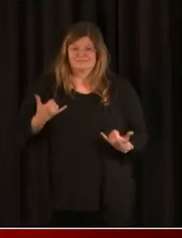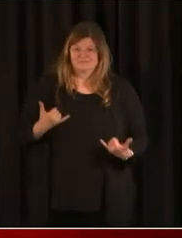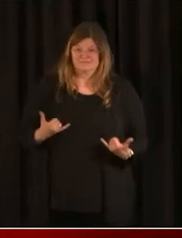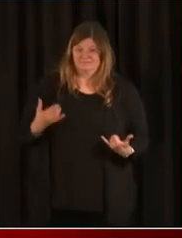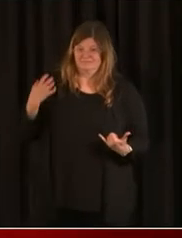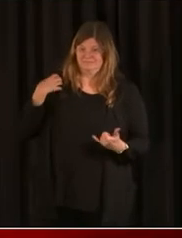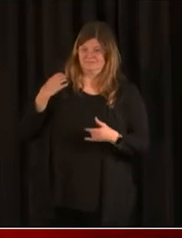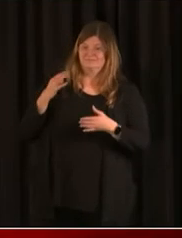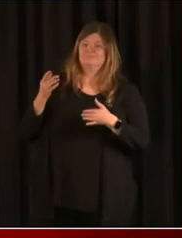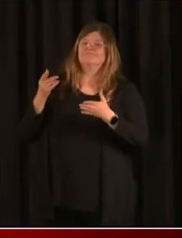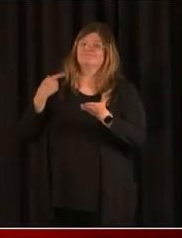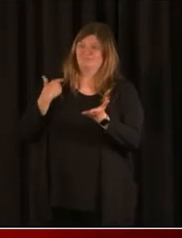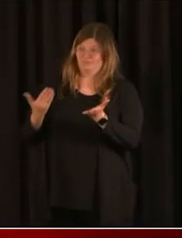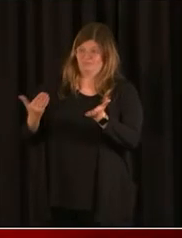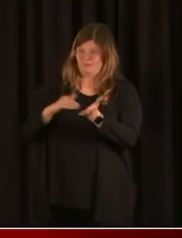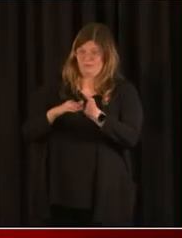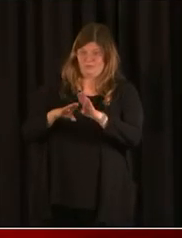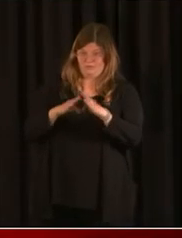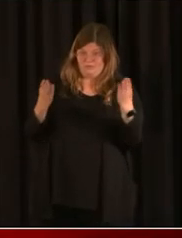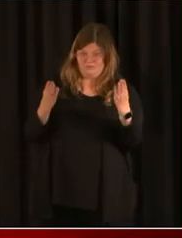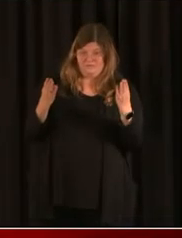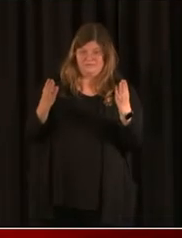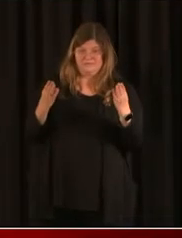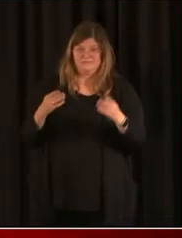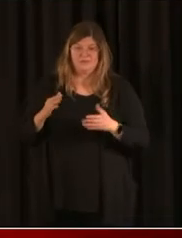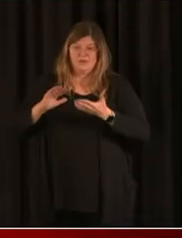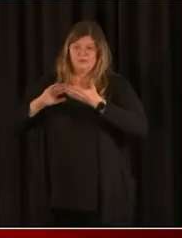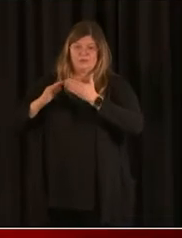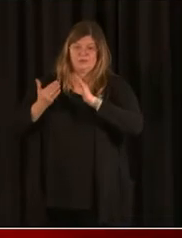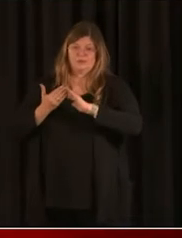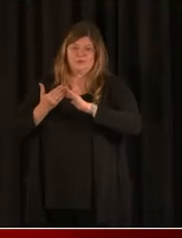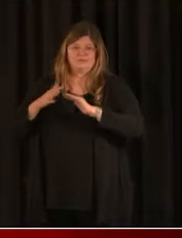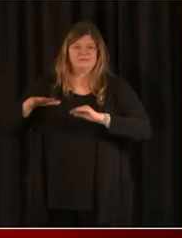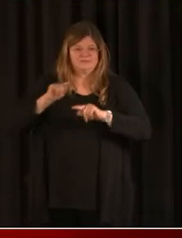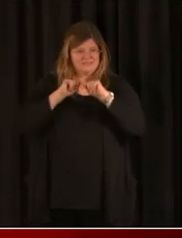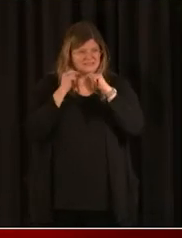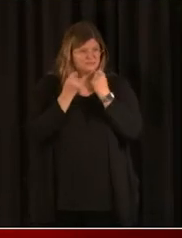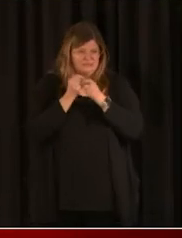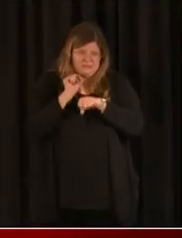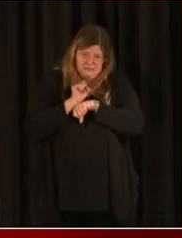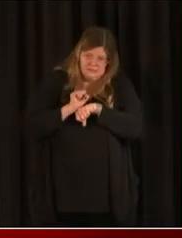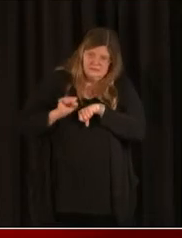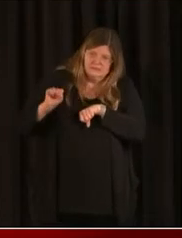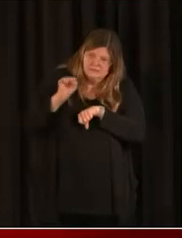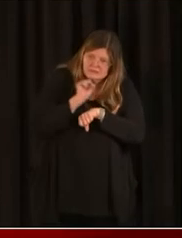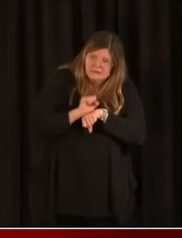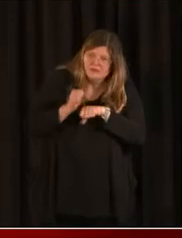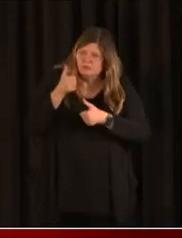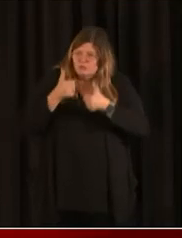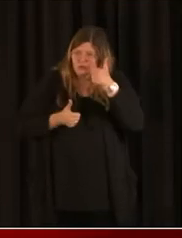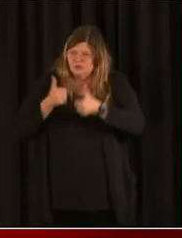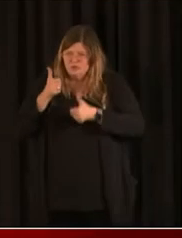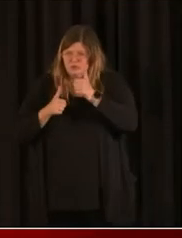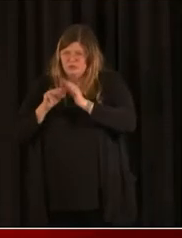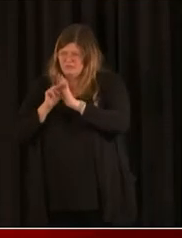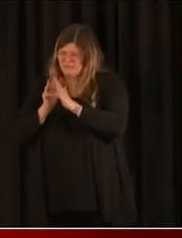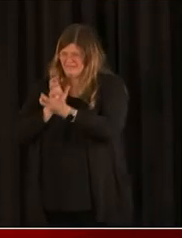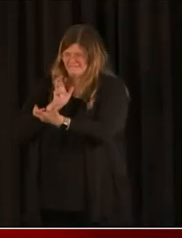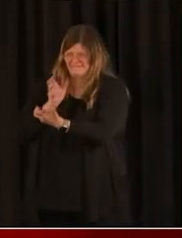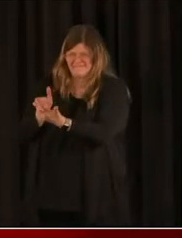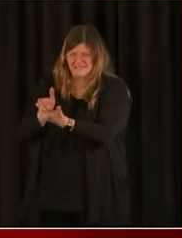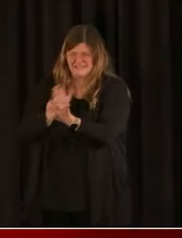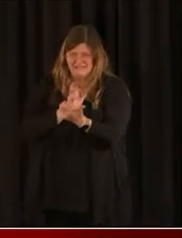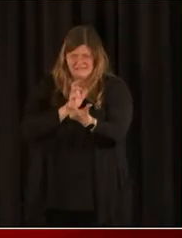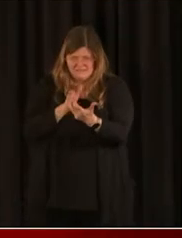the reopening community cores worked really hard as teams to think about which model would best fit the